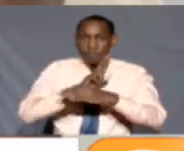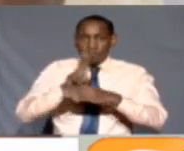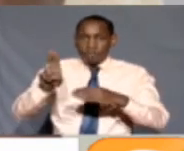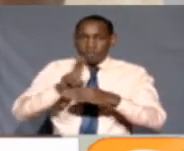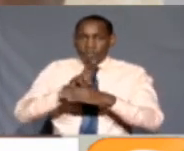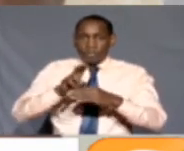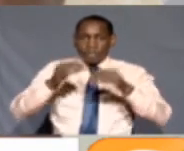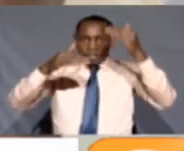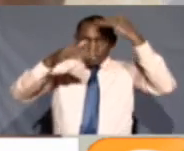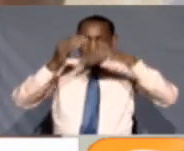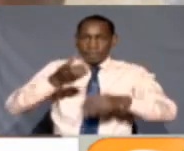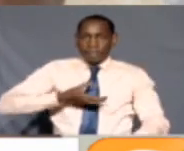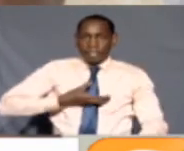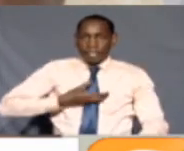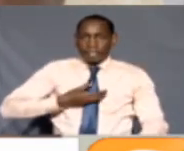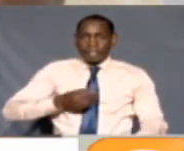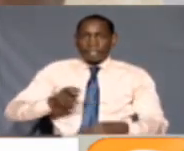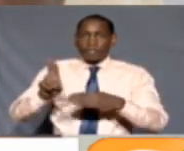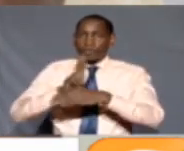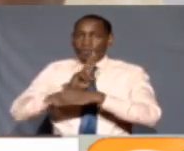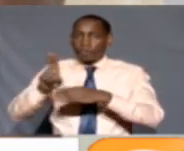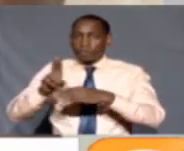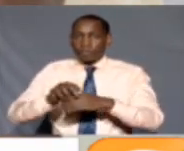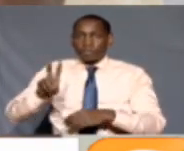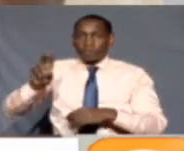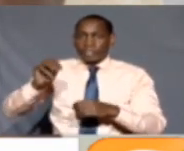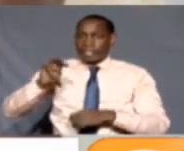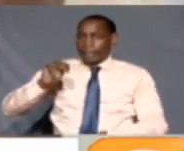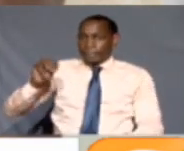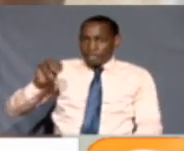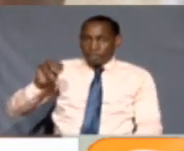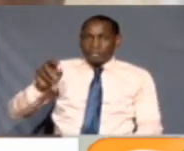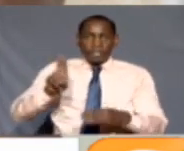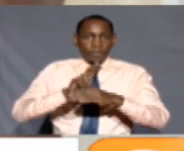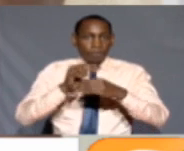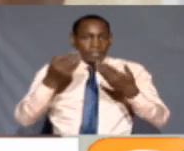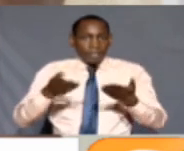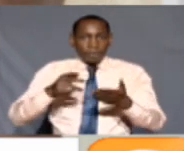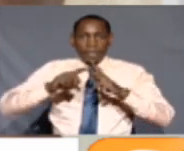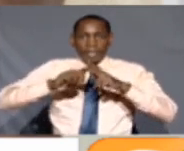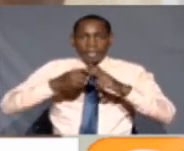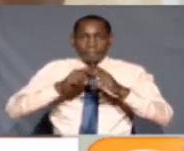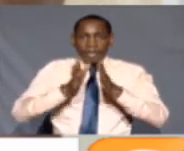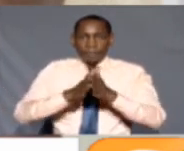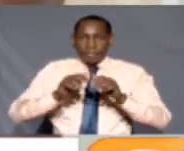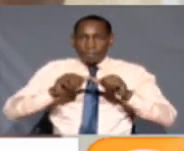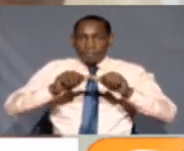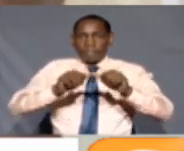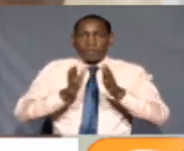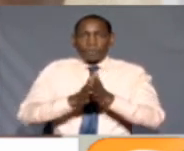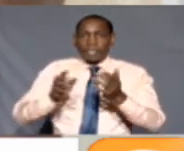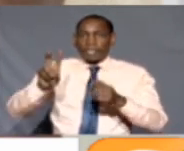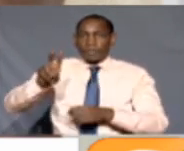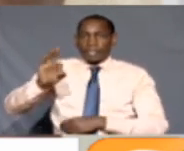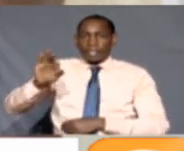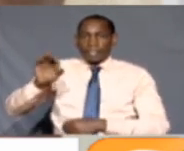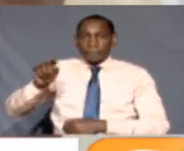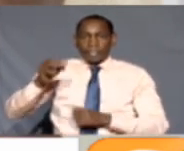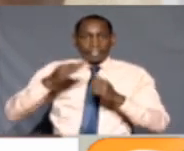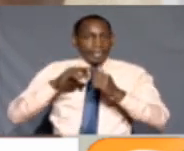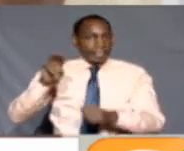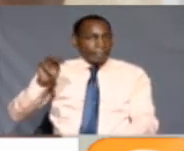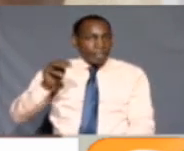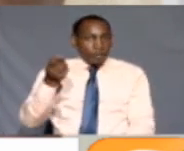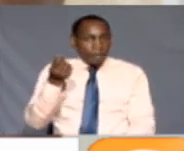as university council expenses, 20 million shillings used for repair and maintenance, while 23.8